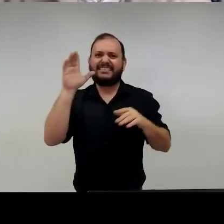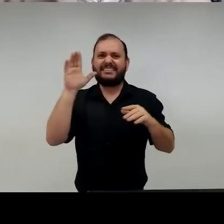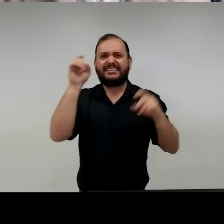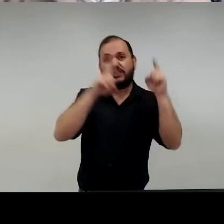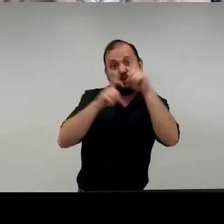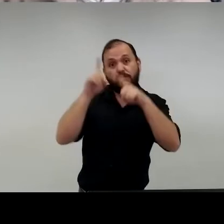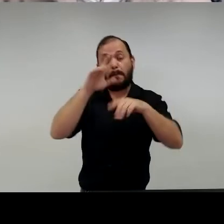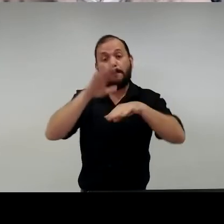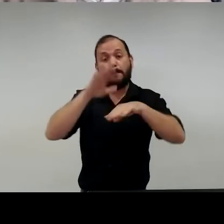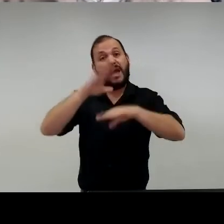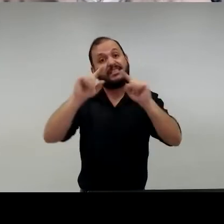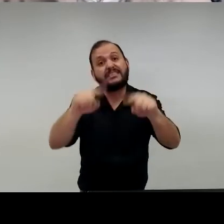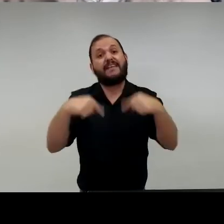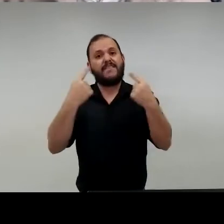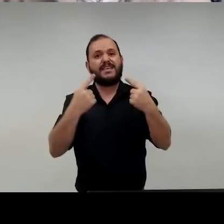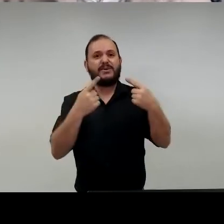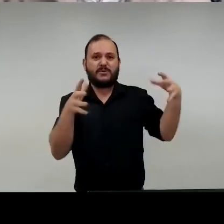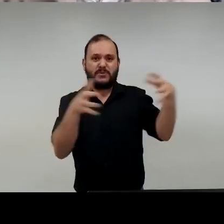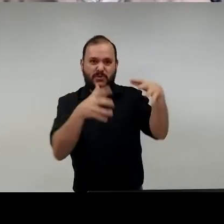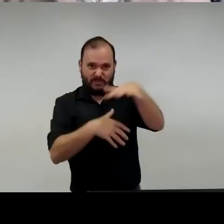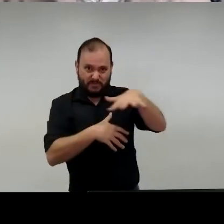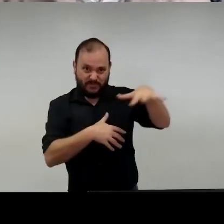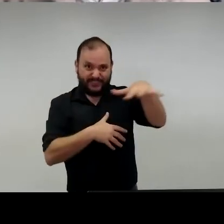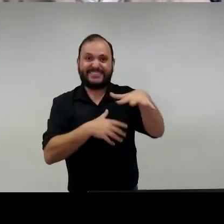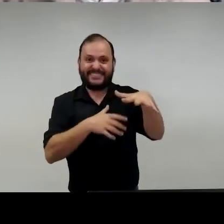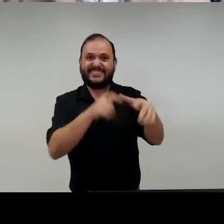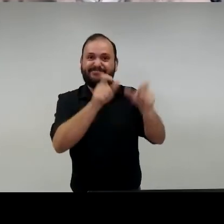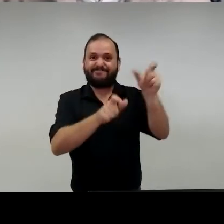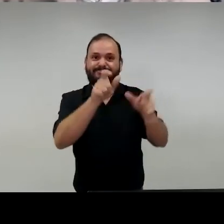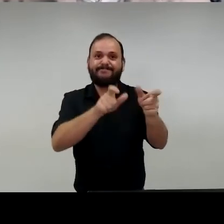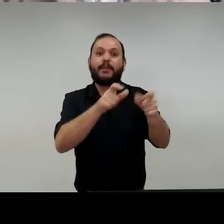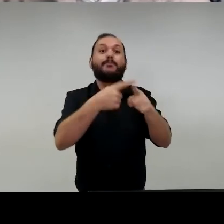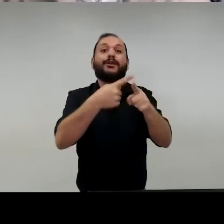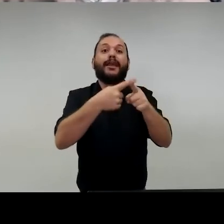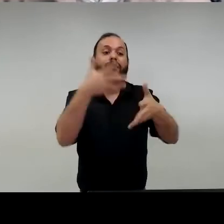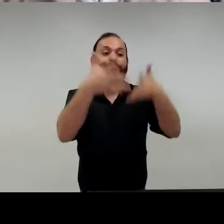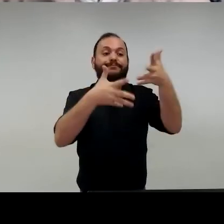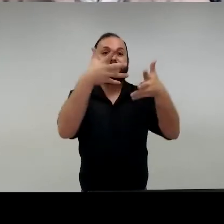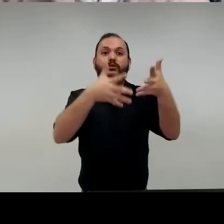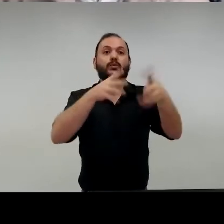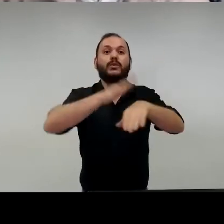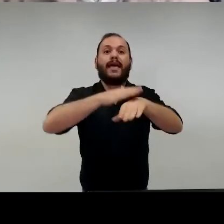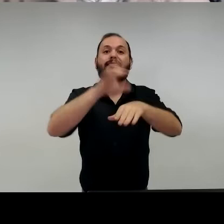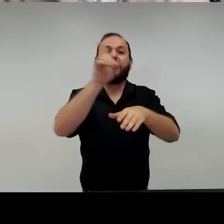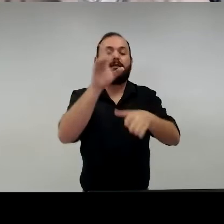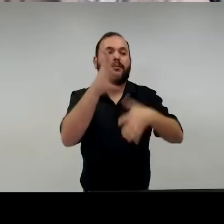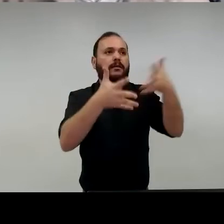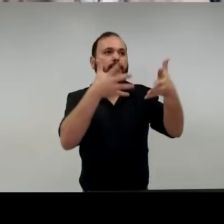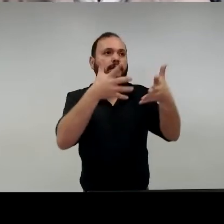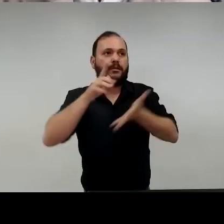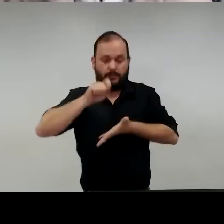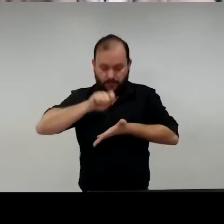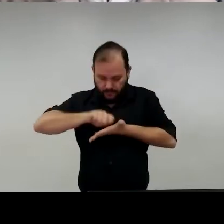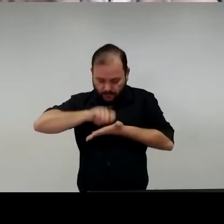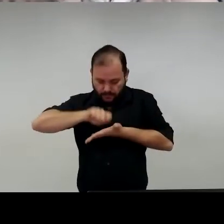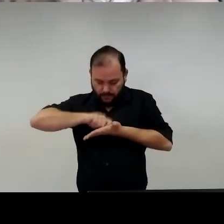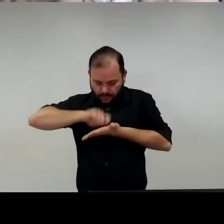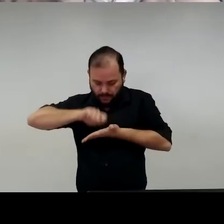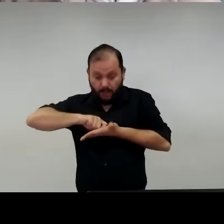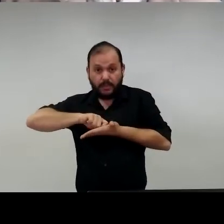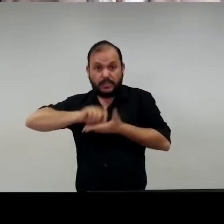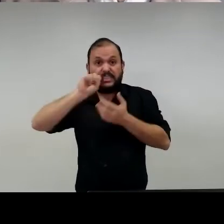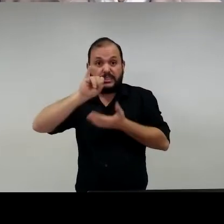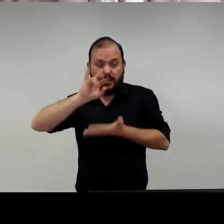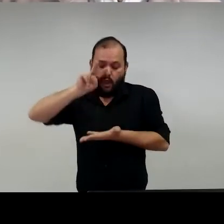language interpreting because you cannot take notes if you use your hands or if you have to look at